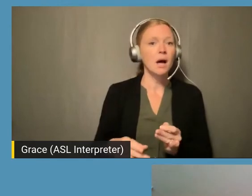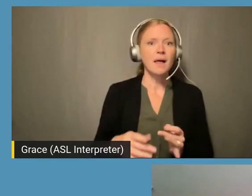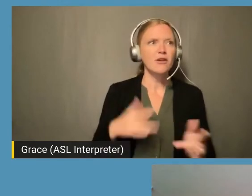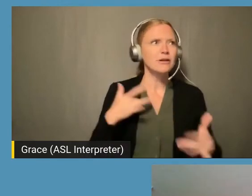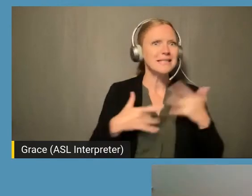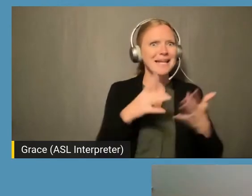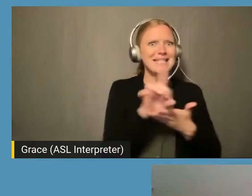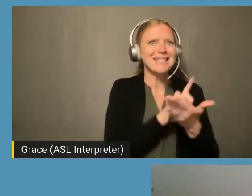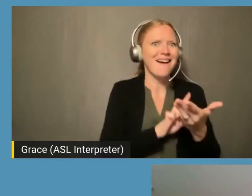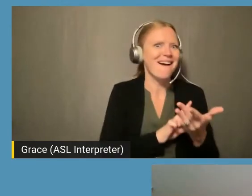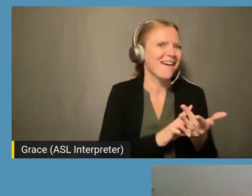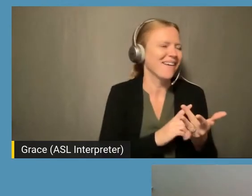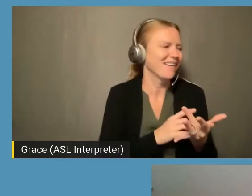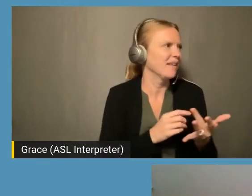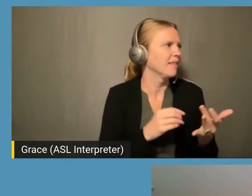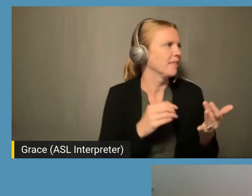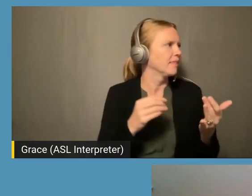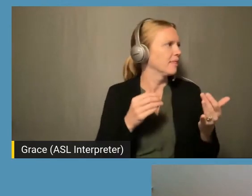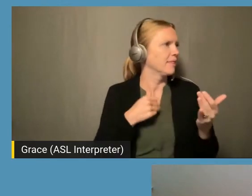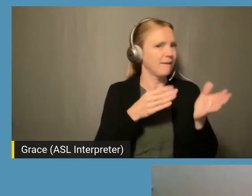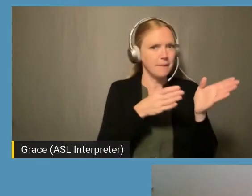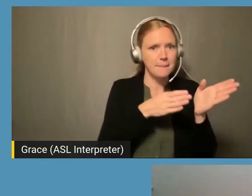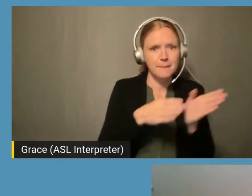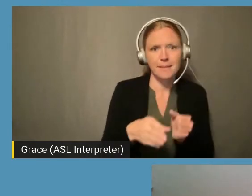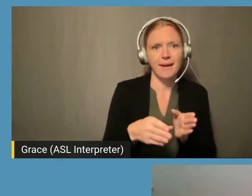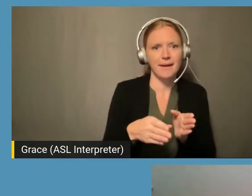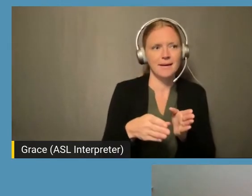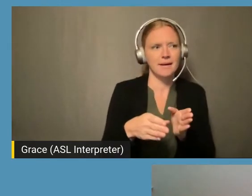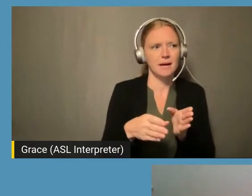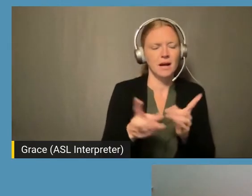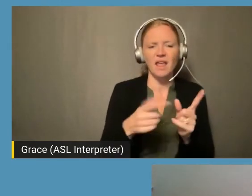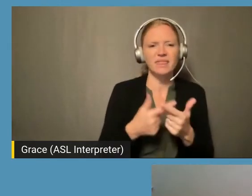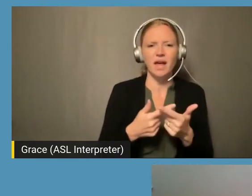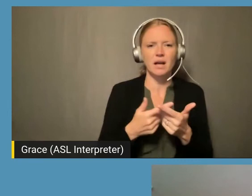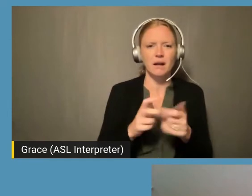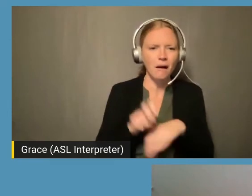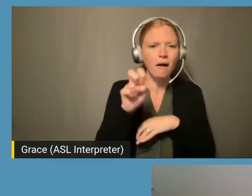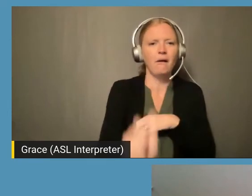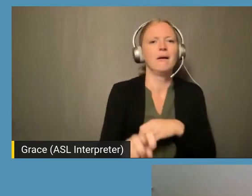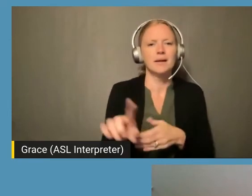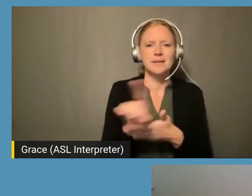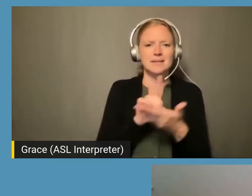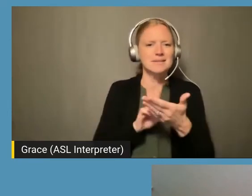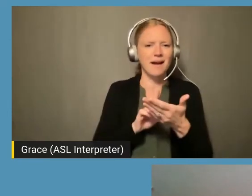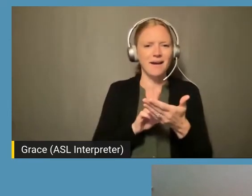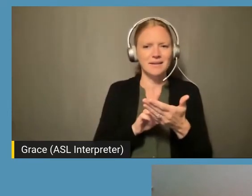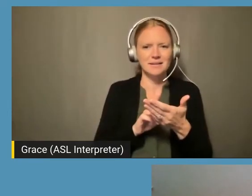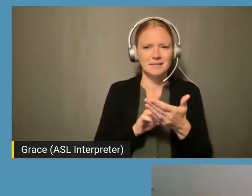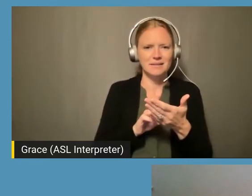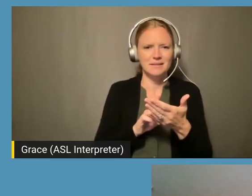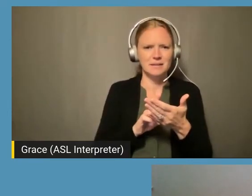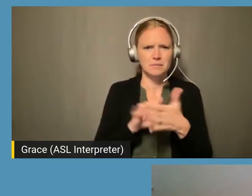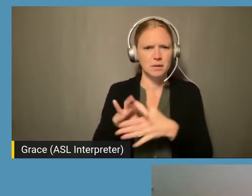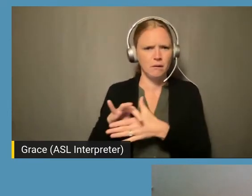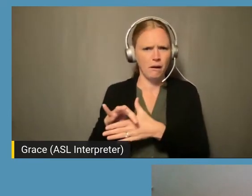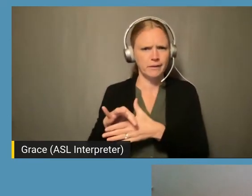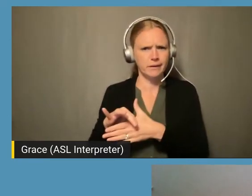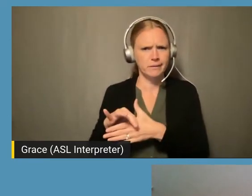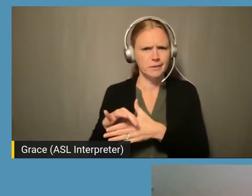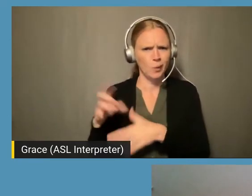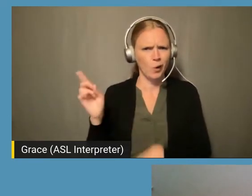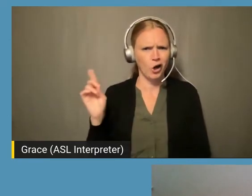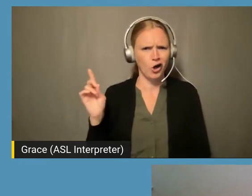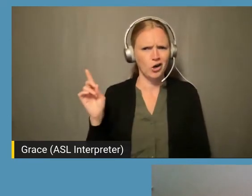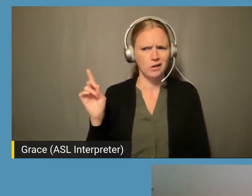from having a plan to a design phase. And then the content is like fit into